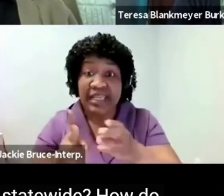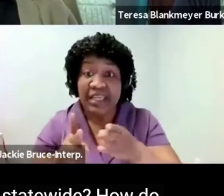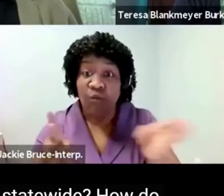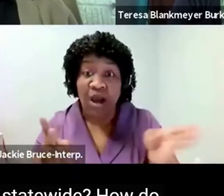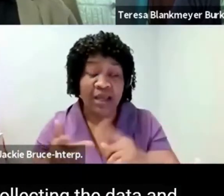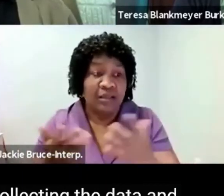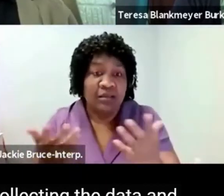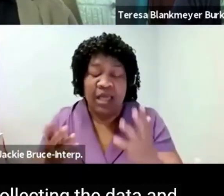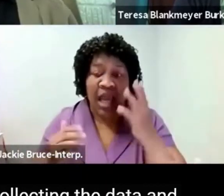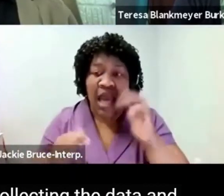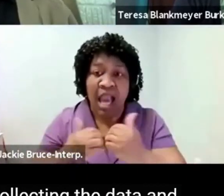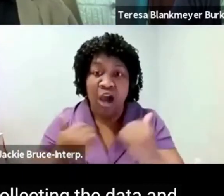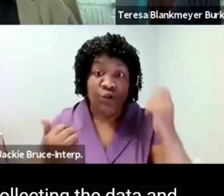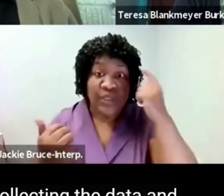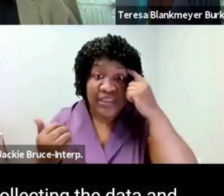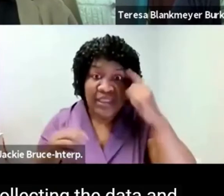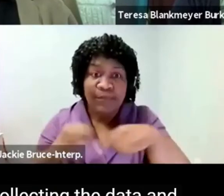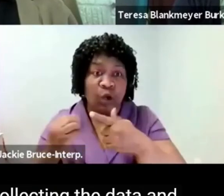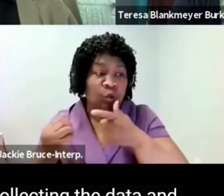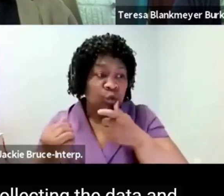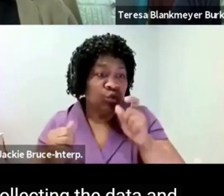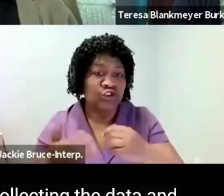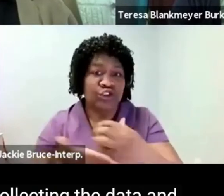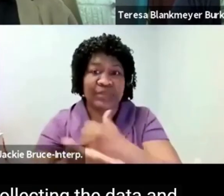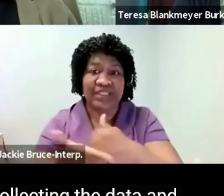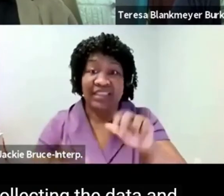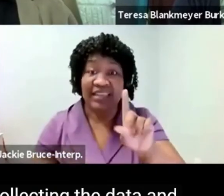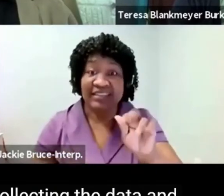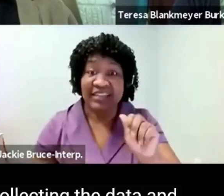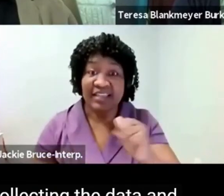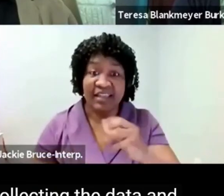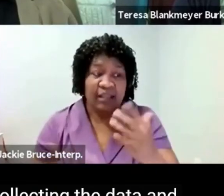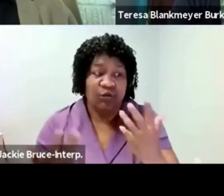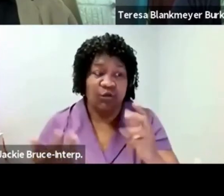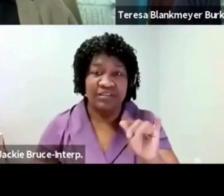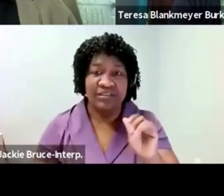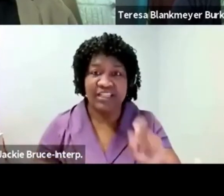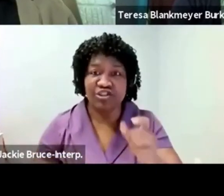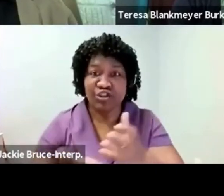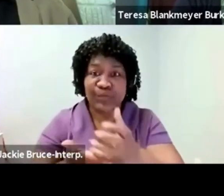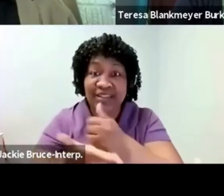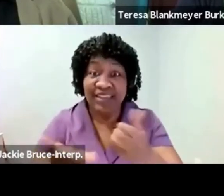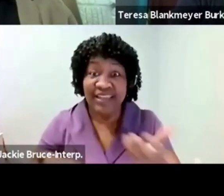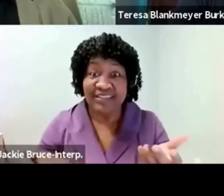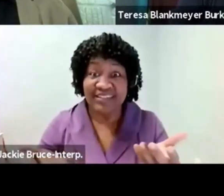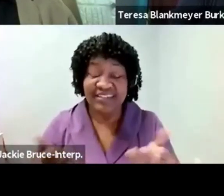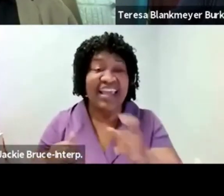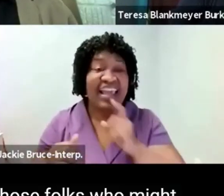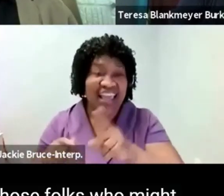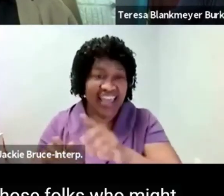how do you think about who should be collecting the data and what data should be collected,